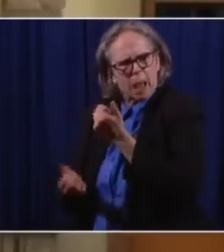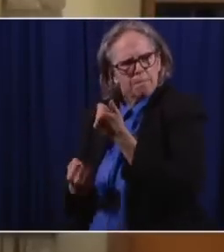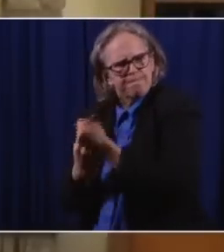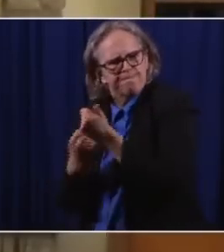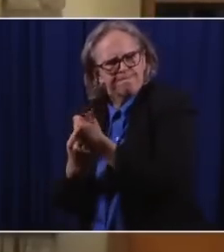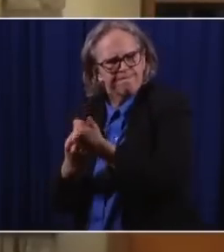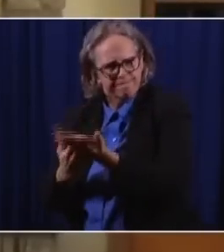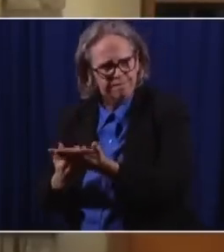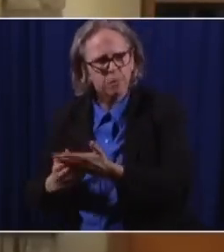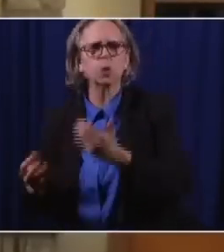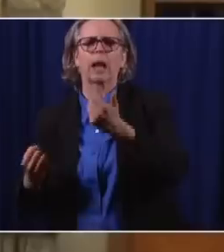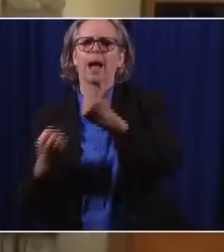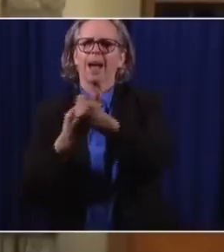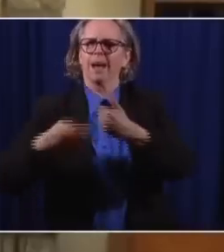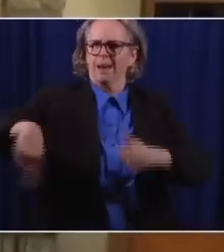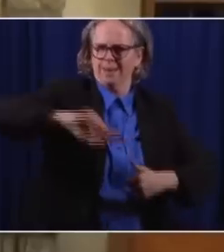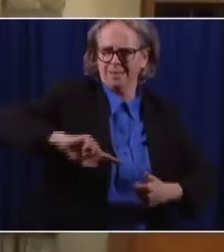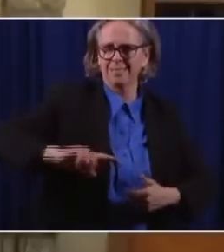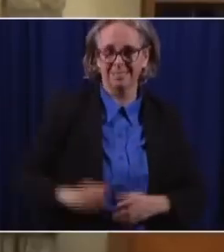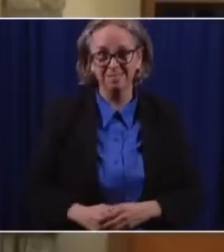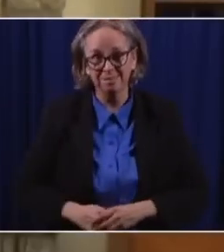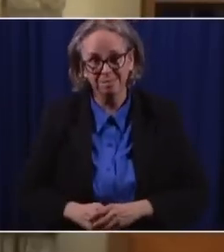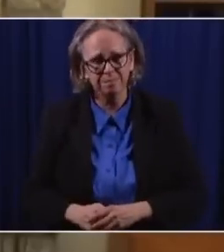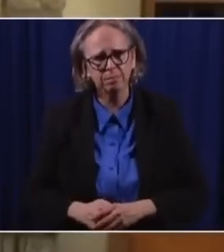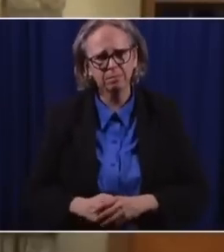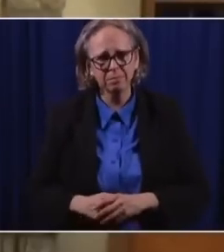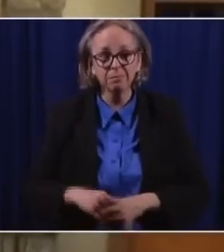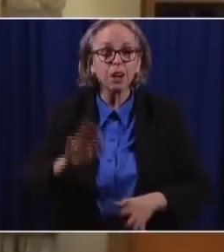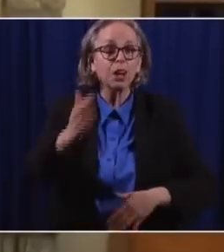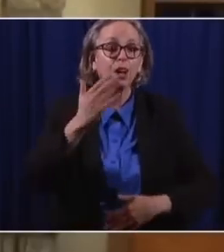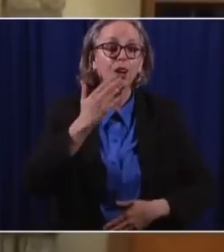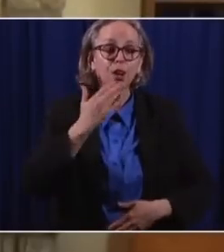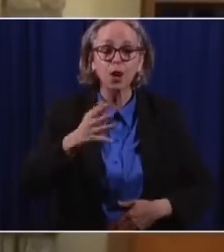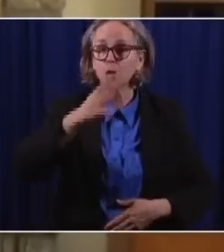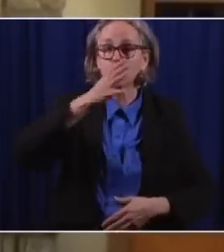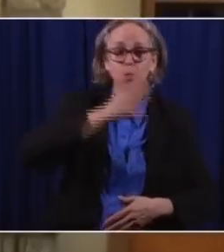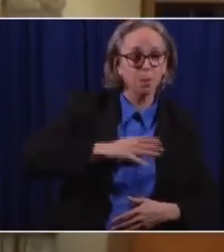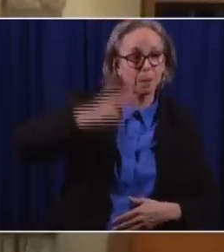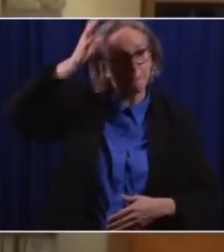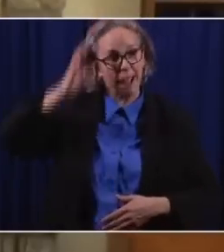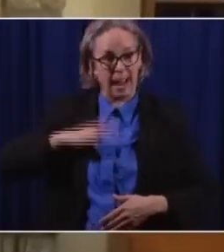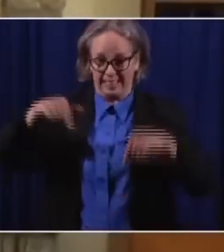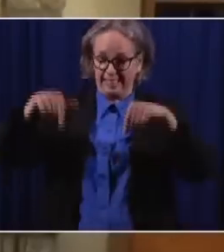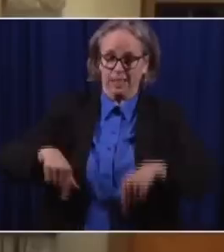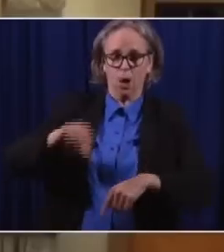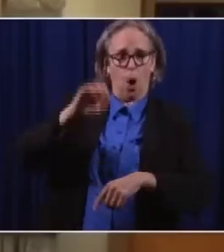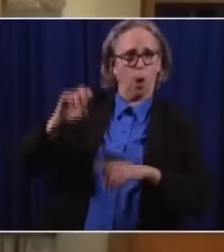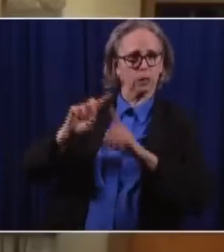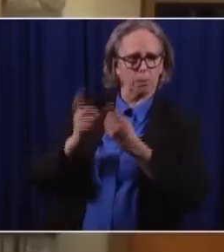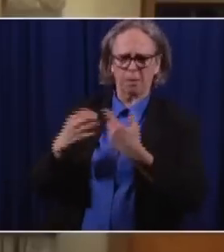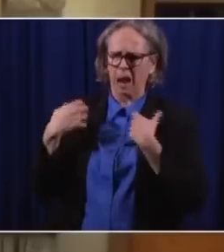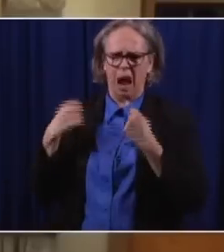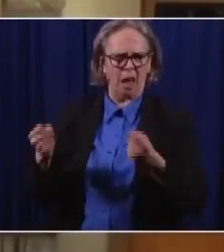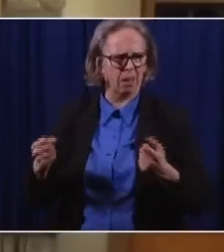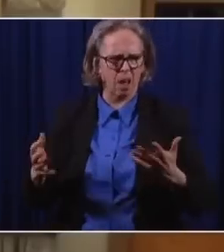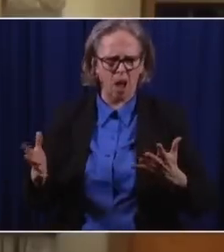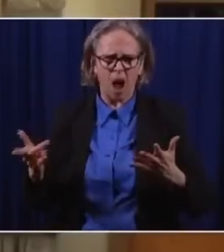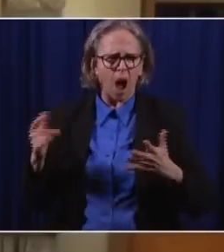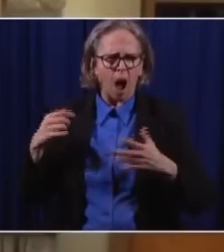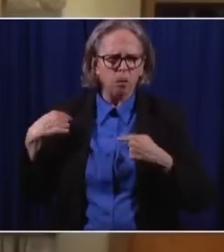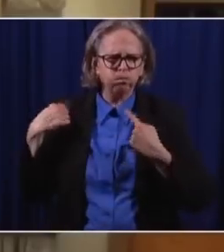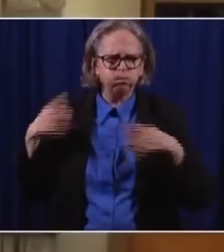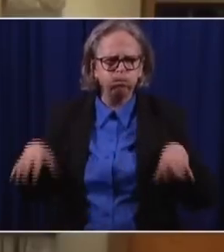The good women and men at our Ohio Department of Health have been working nonstop since the beginning of the year to fight the